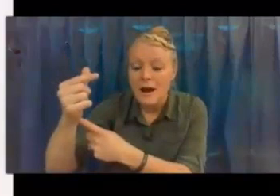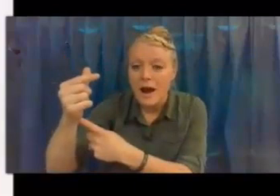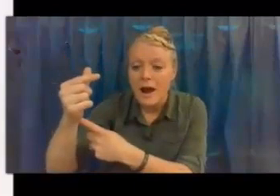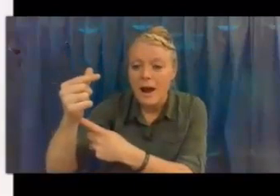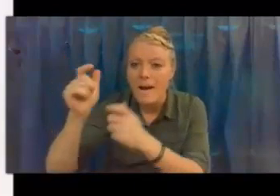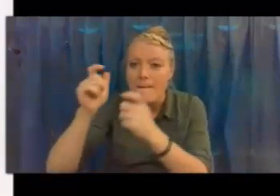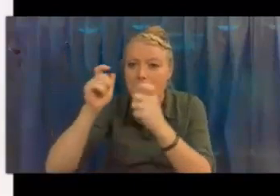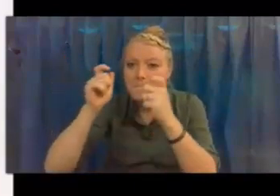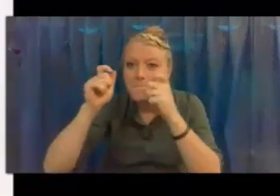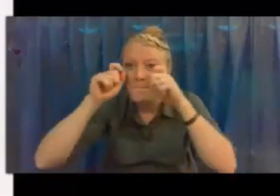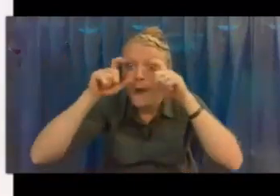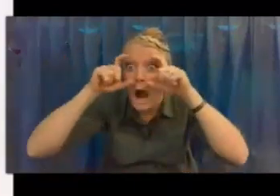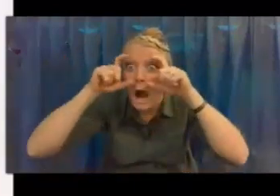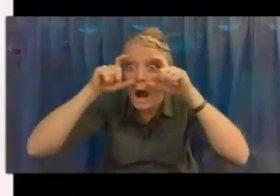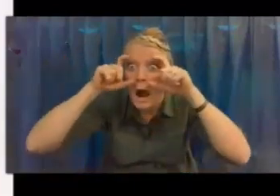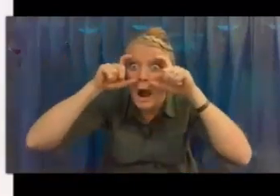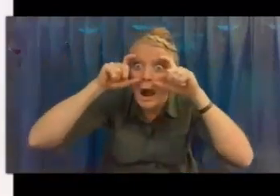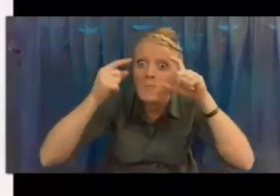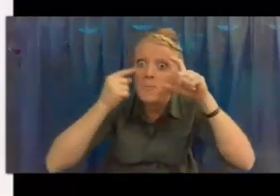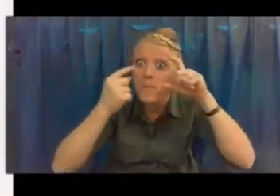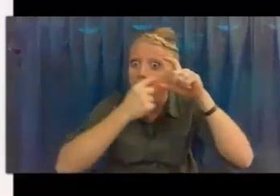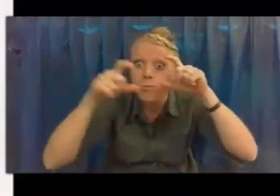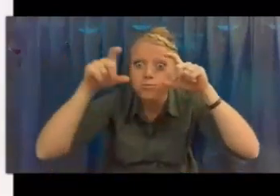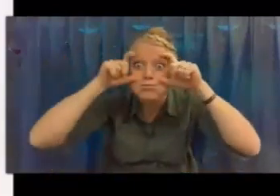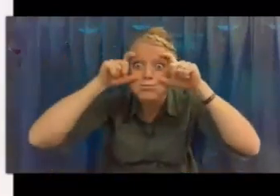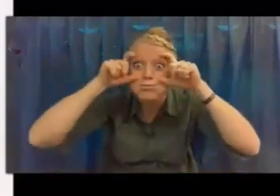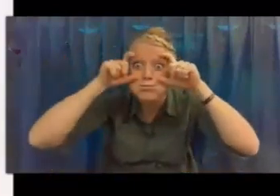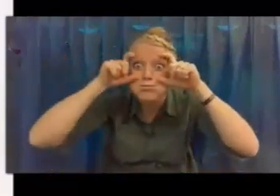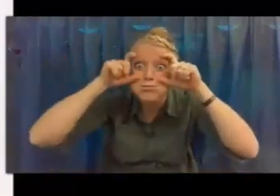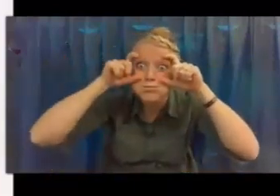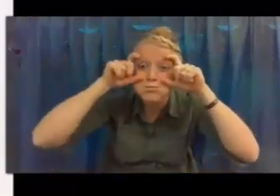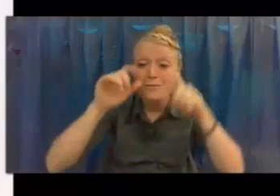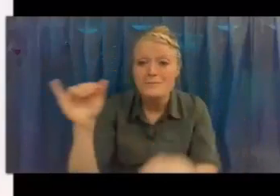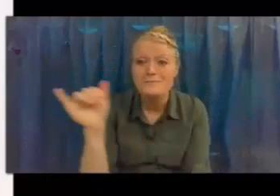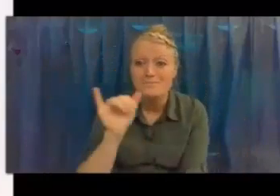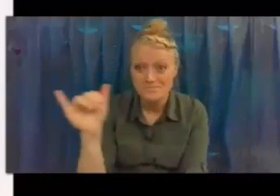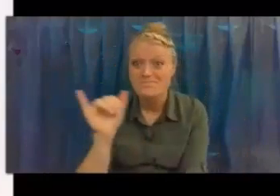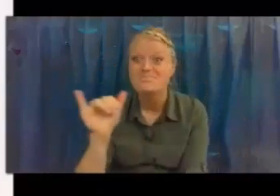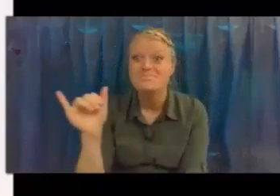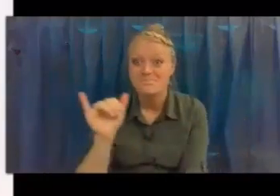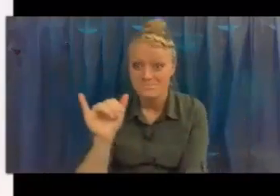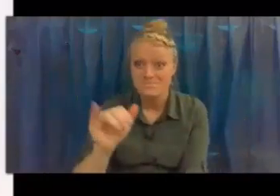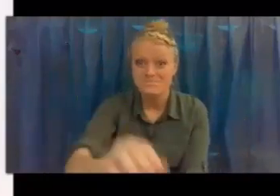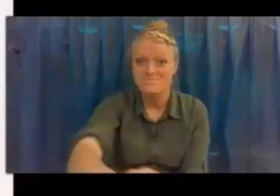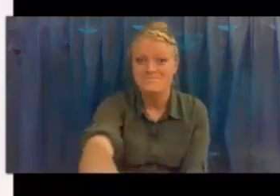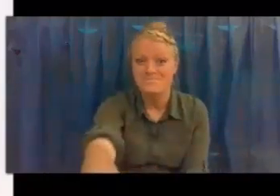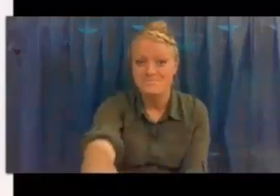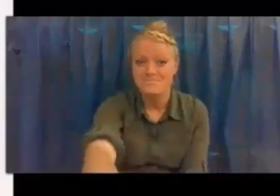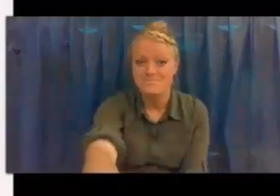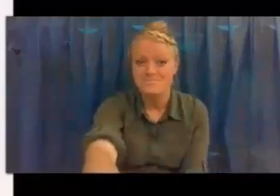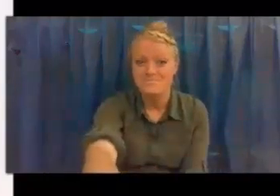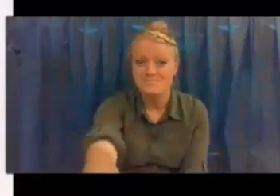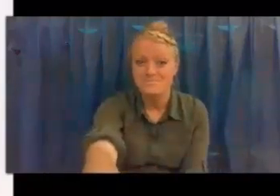B-I-G, they're big. Their eyes are big and round,